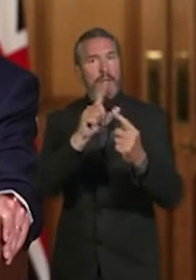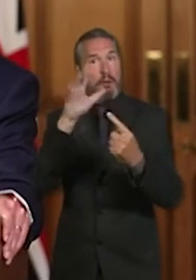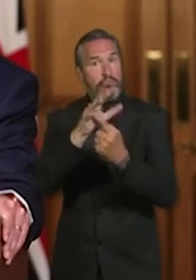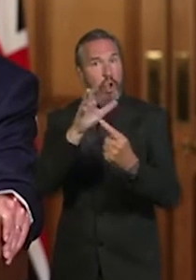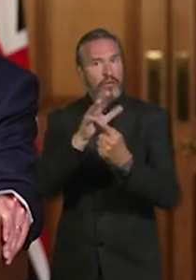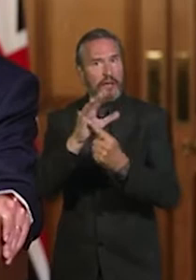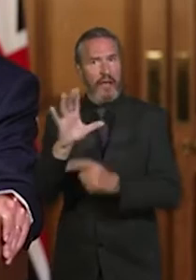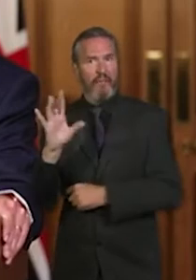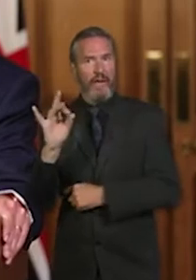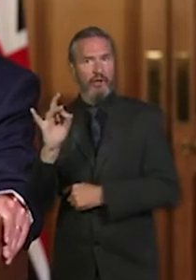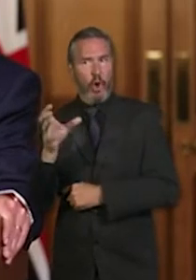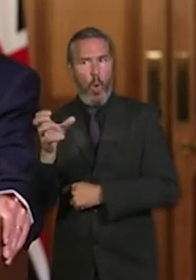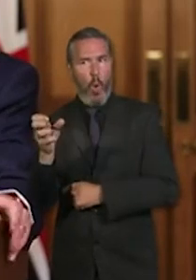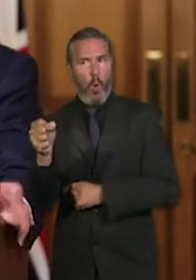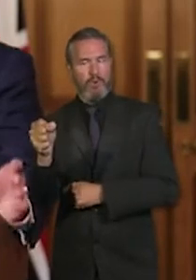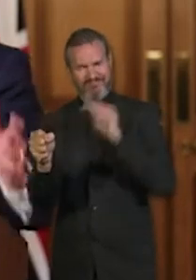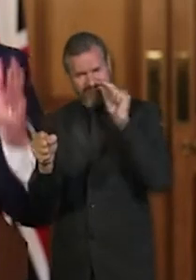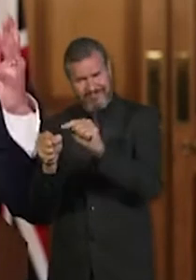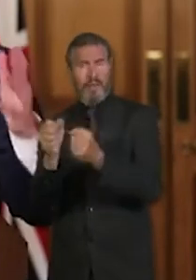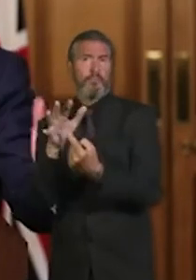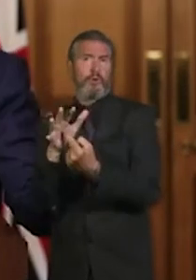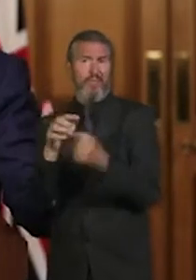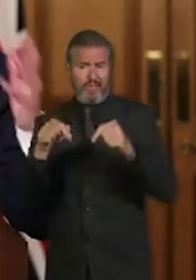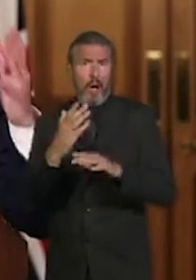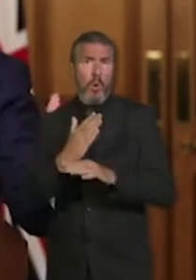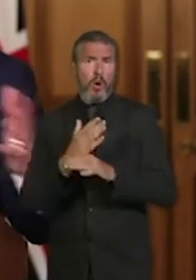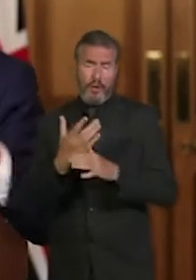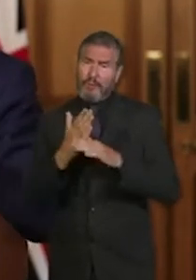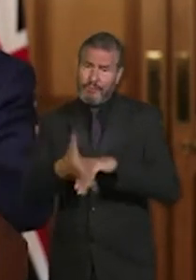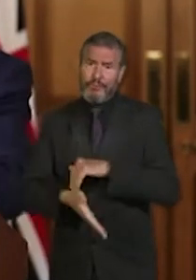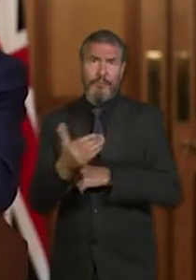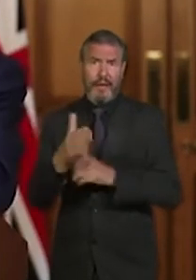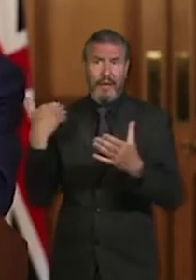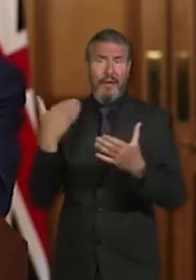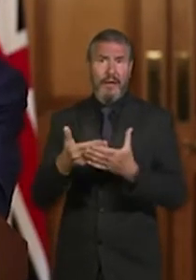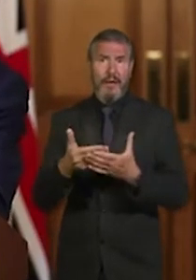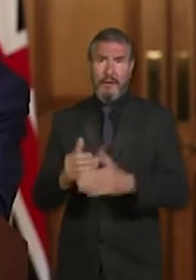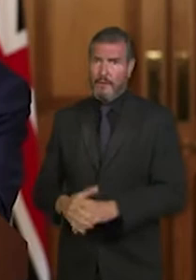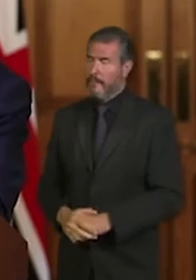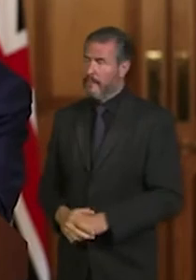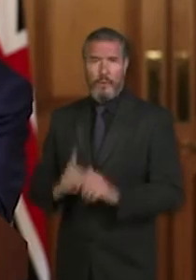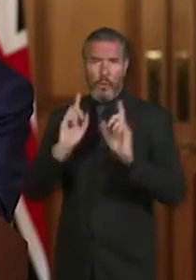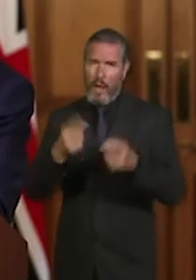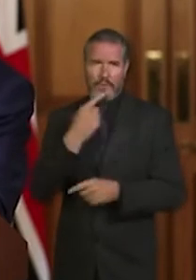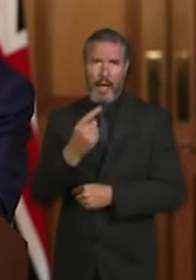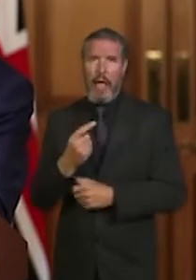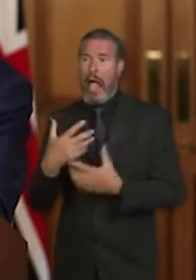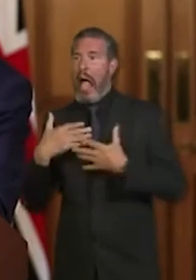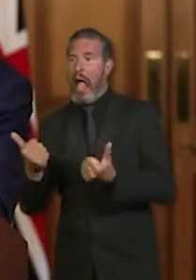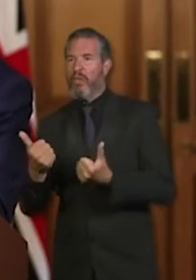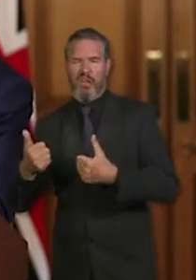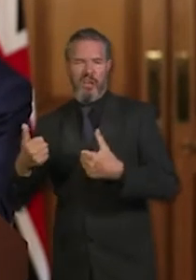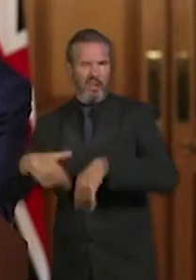That is a massive piece of work. But, you know, it's just simplistic to say that there's a trade-off between the economy and health.